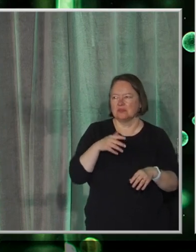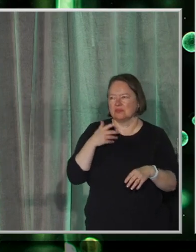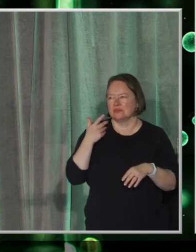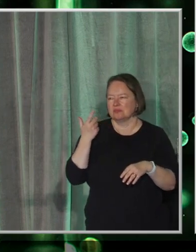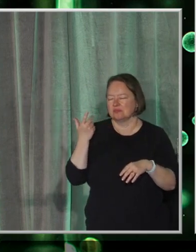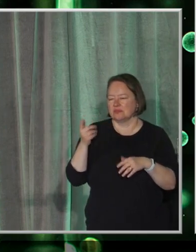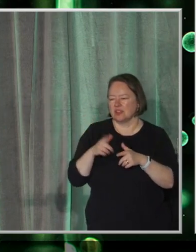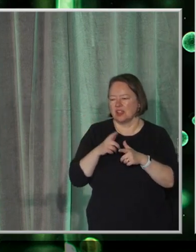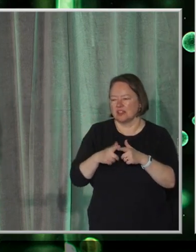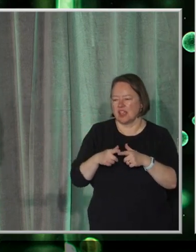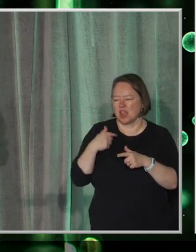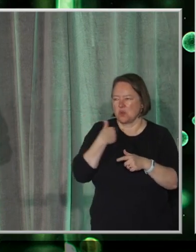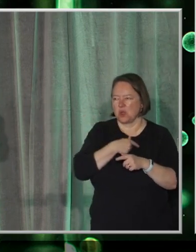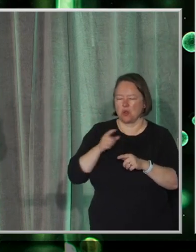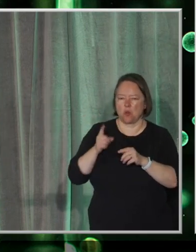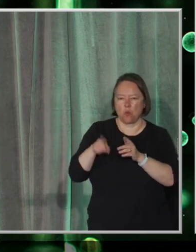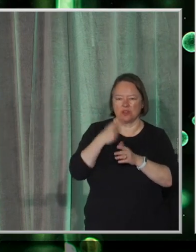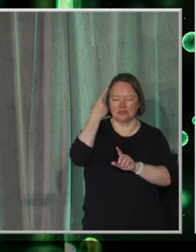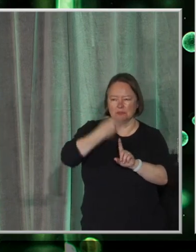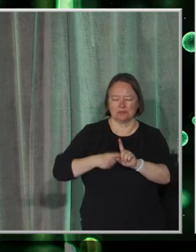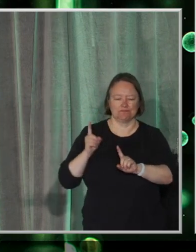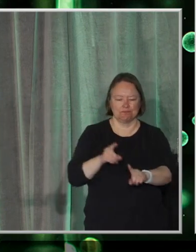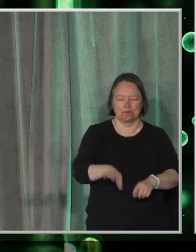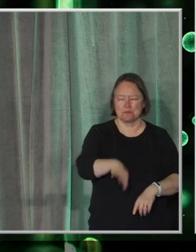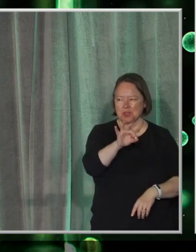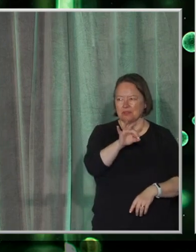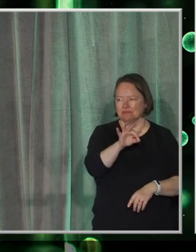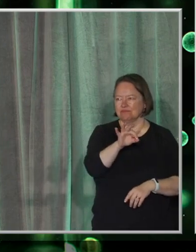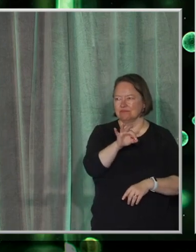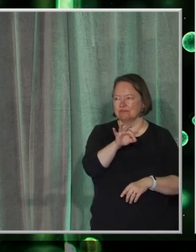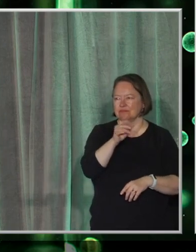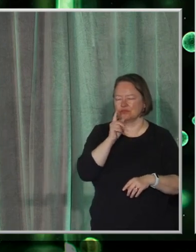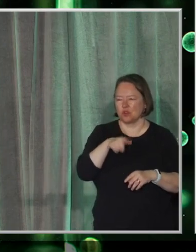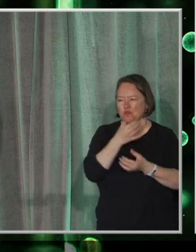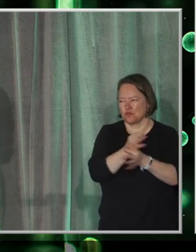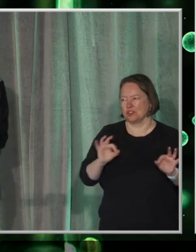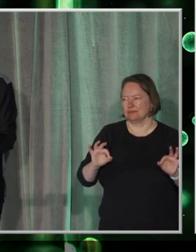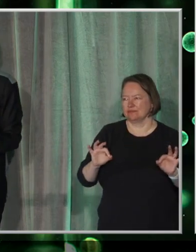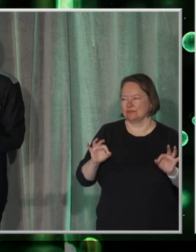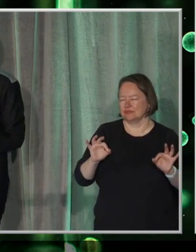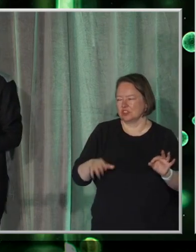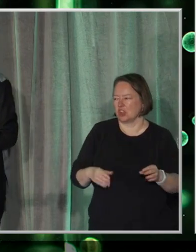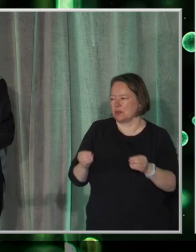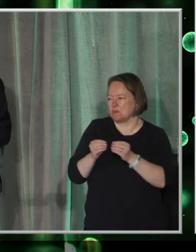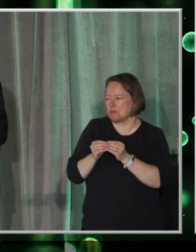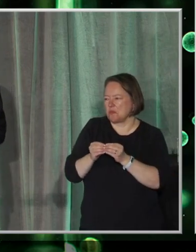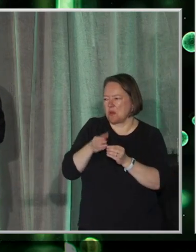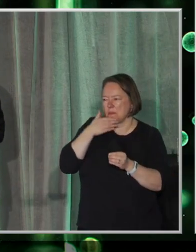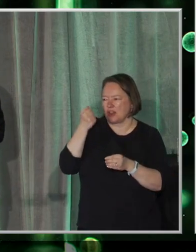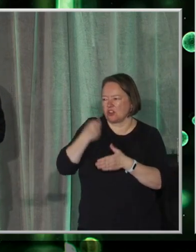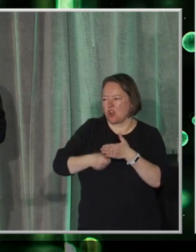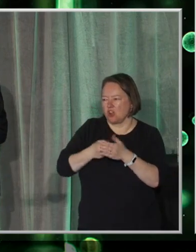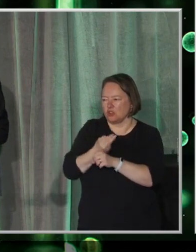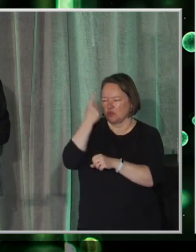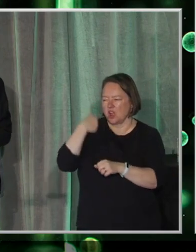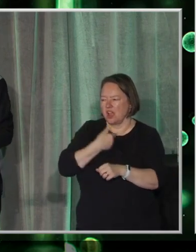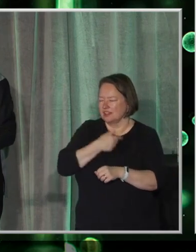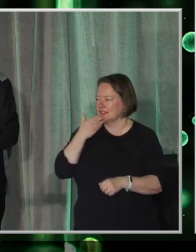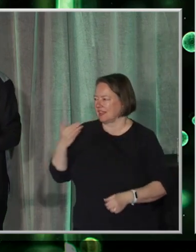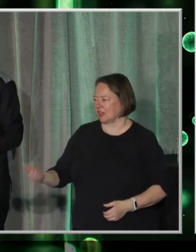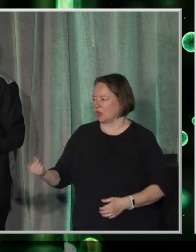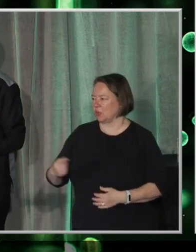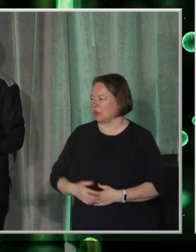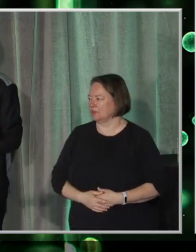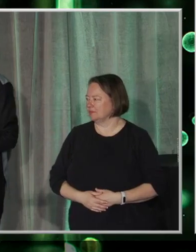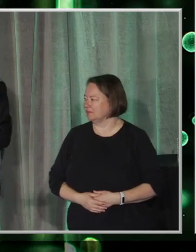those waste collectors to come and pick them up. We will be coming to pick them up for free. So it will be more cost effective for us. Thank you. Yeah, thank you